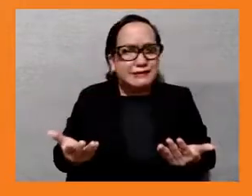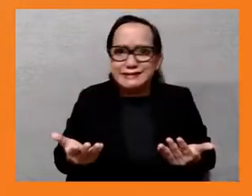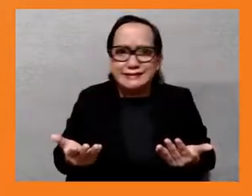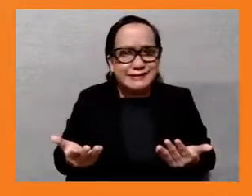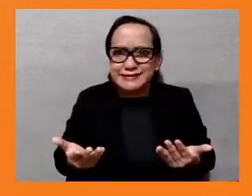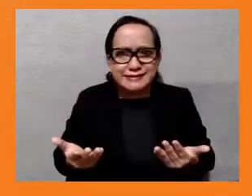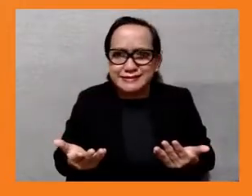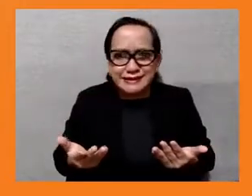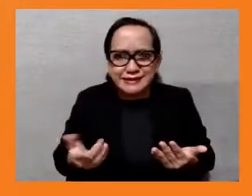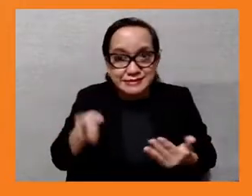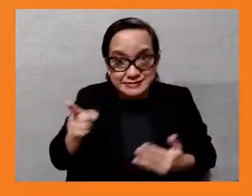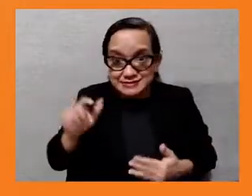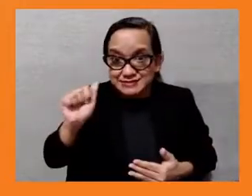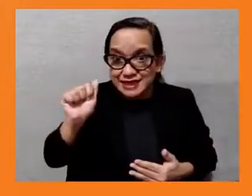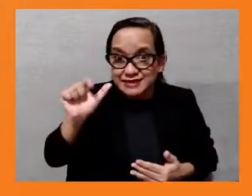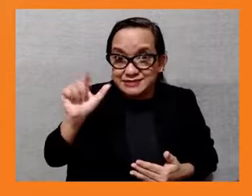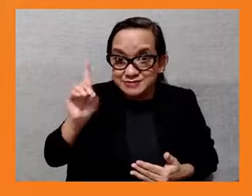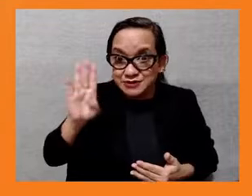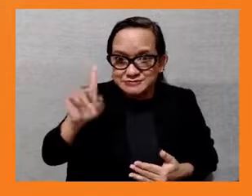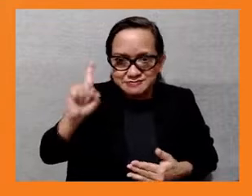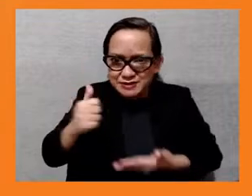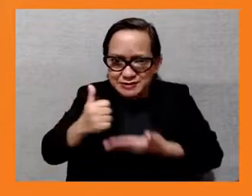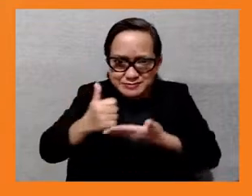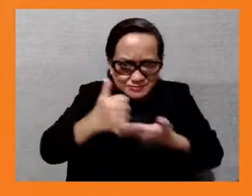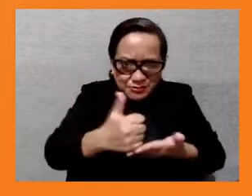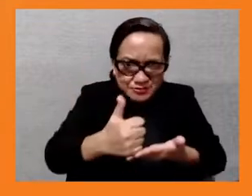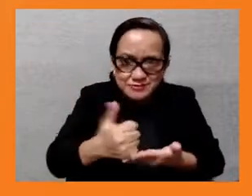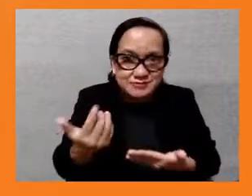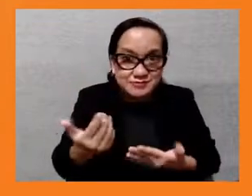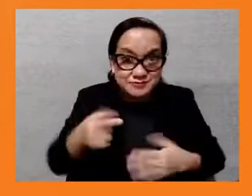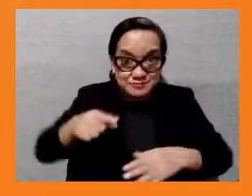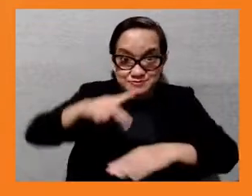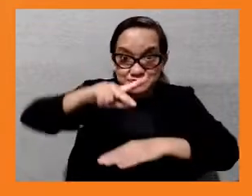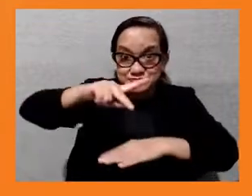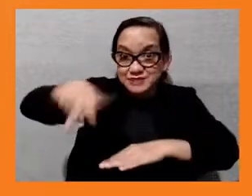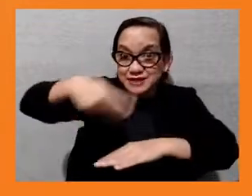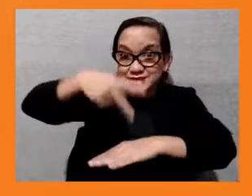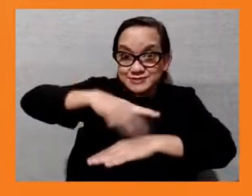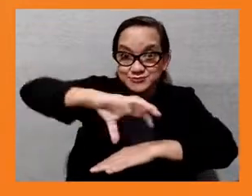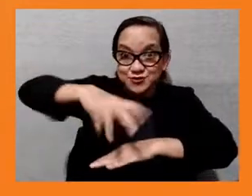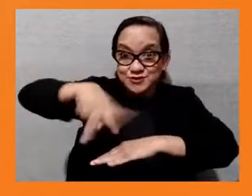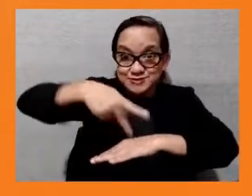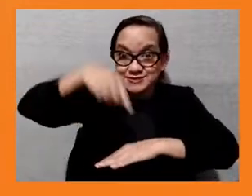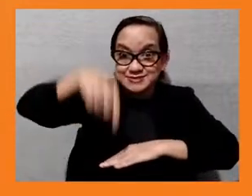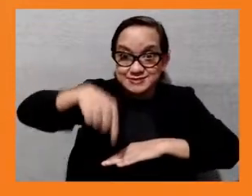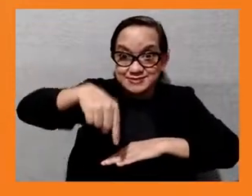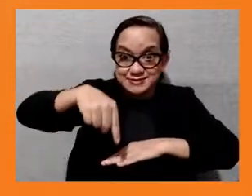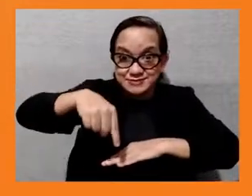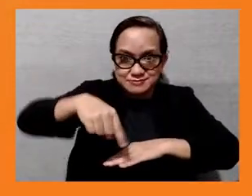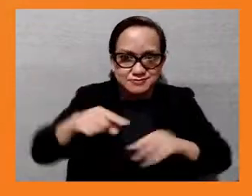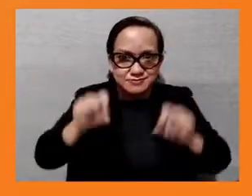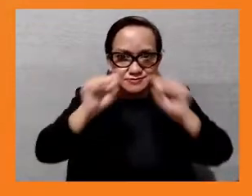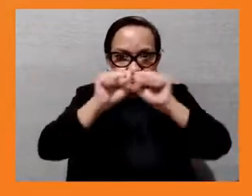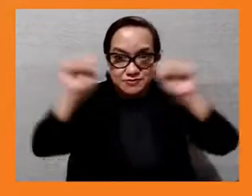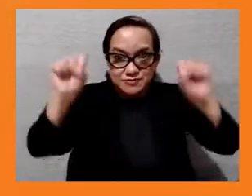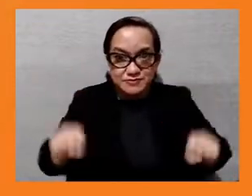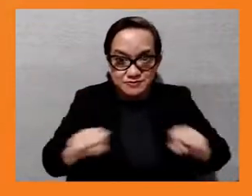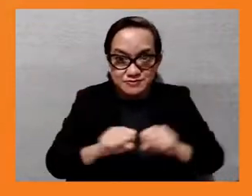implementation of projects in small island developing states. These all have unique challenges that we need to rise up to in the new